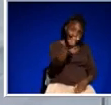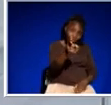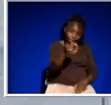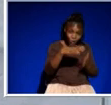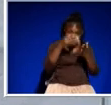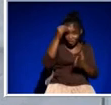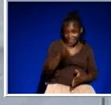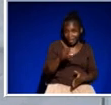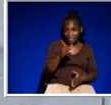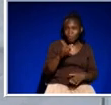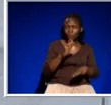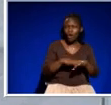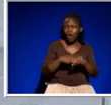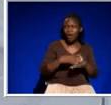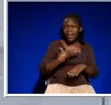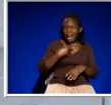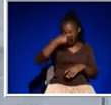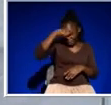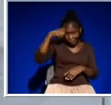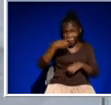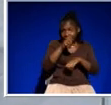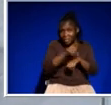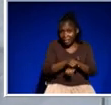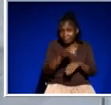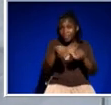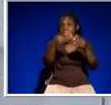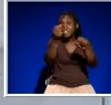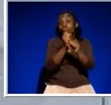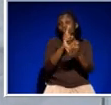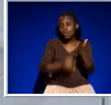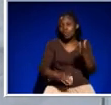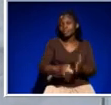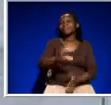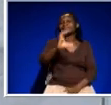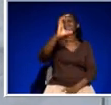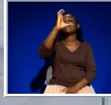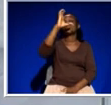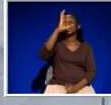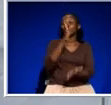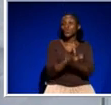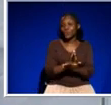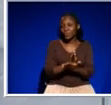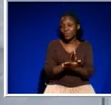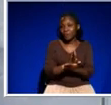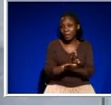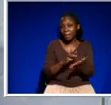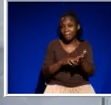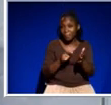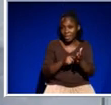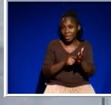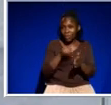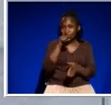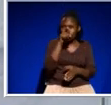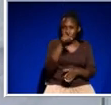student, on a hot day, you will take this water. Meaning, you are